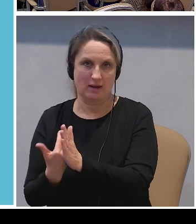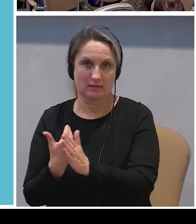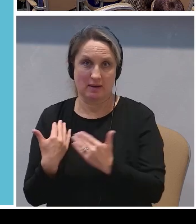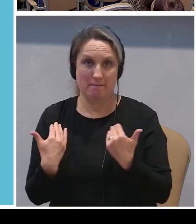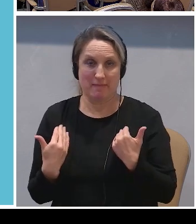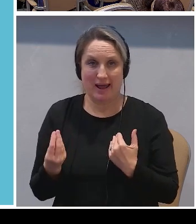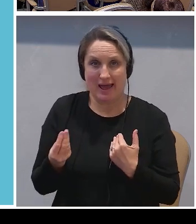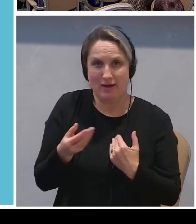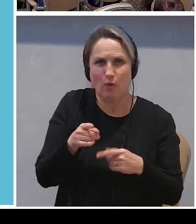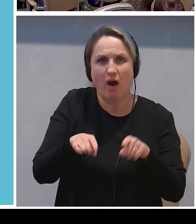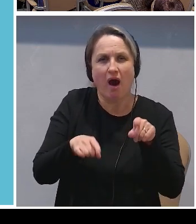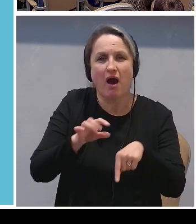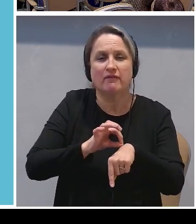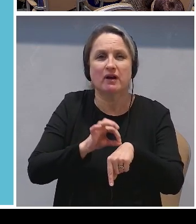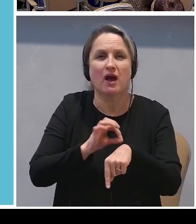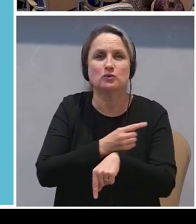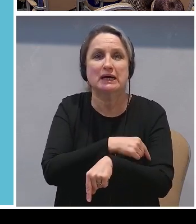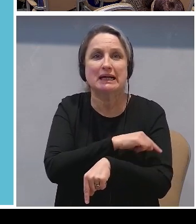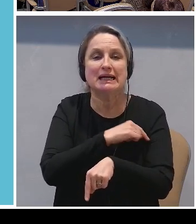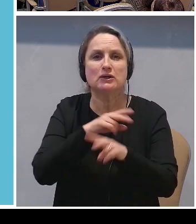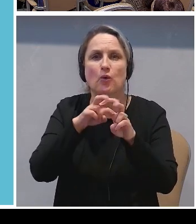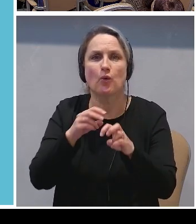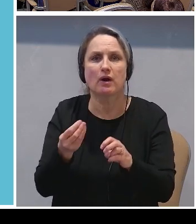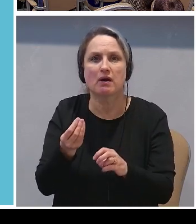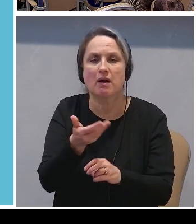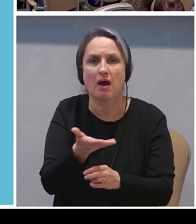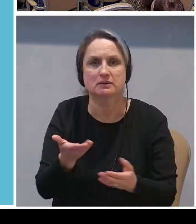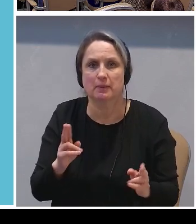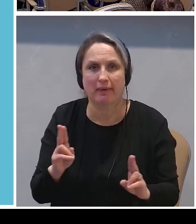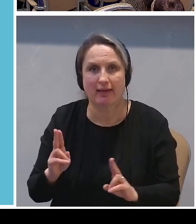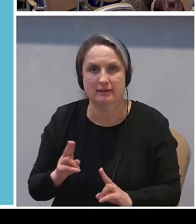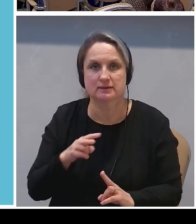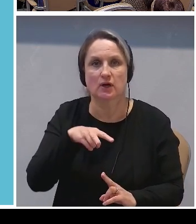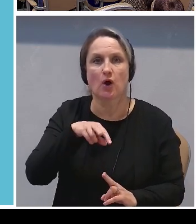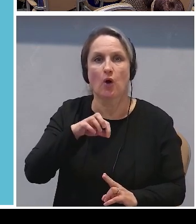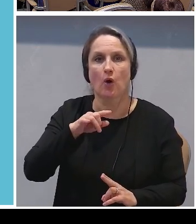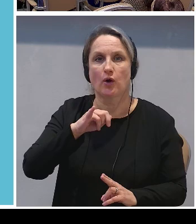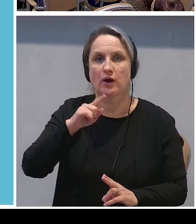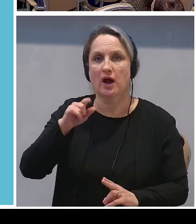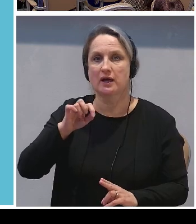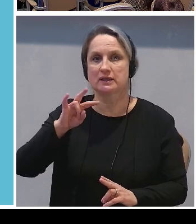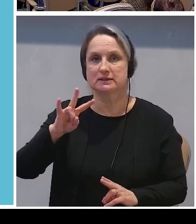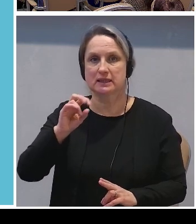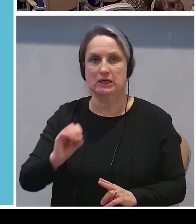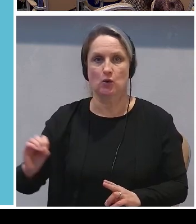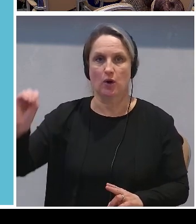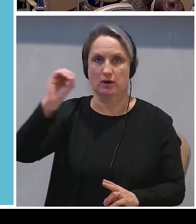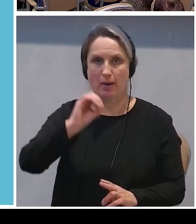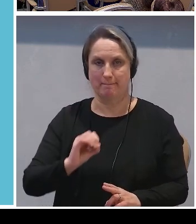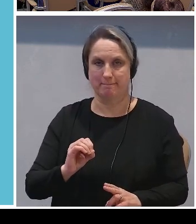rare diseases in Europe. ERDERA is this partnership in which now Estonia is involved, so probably also opportunities